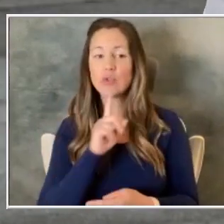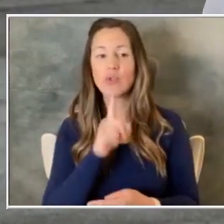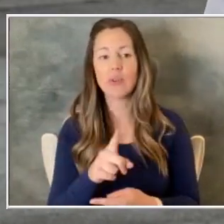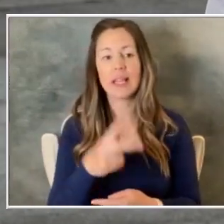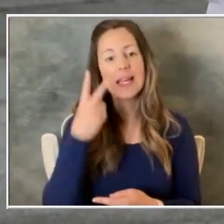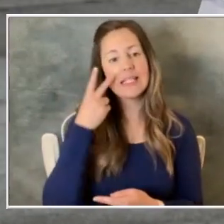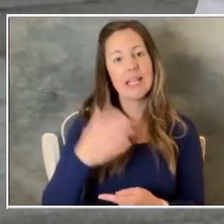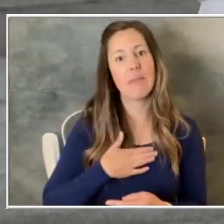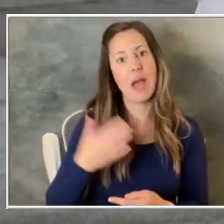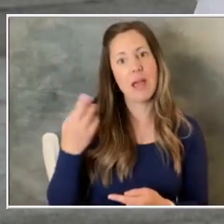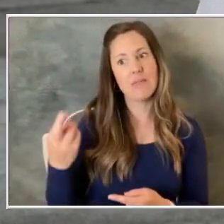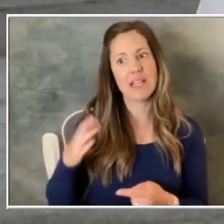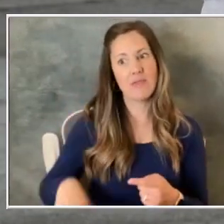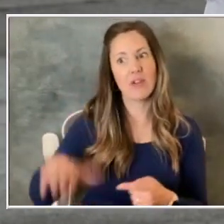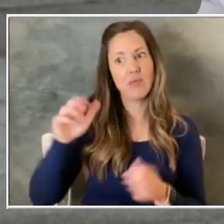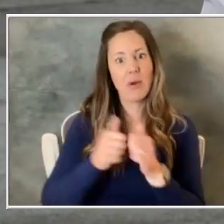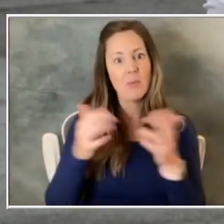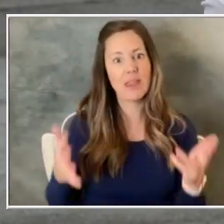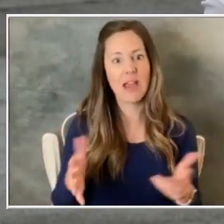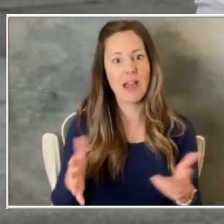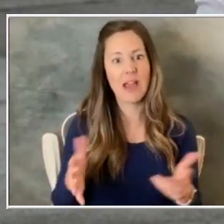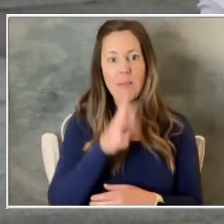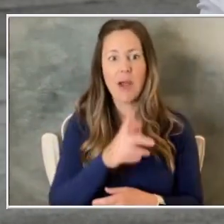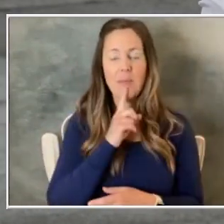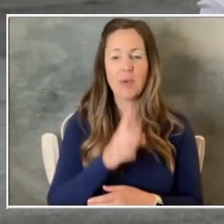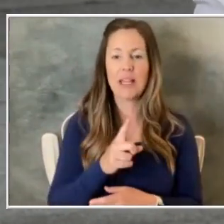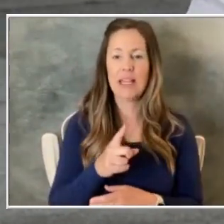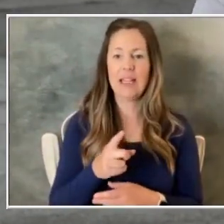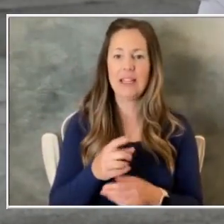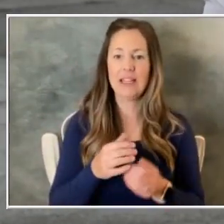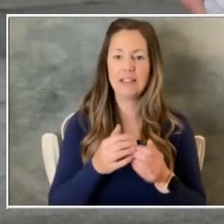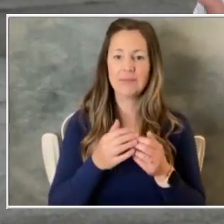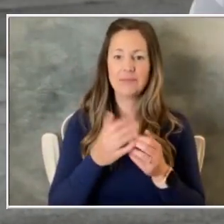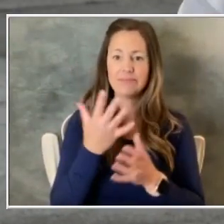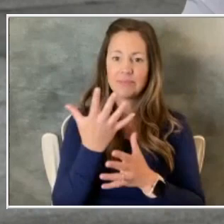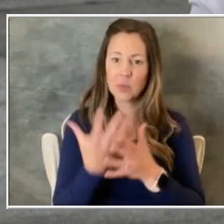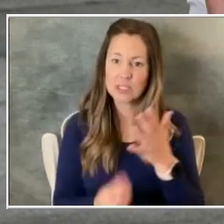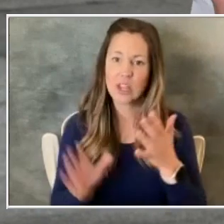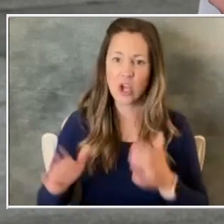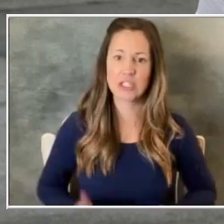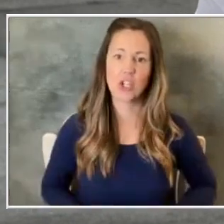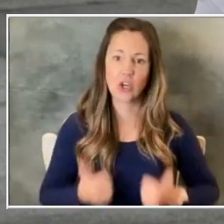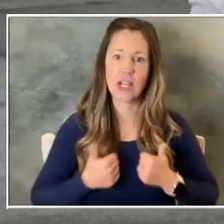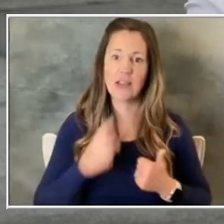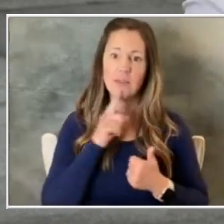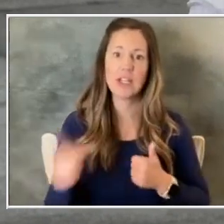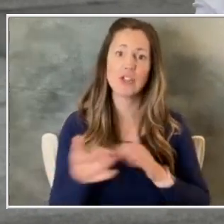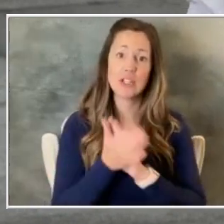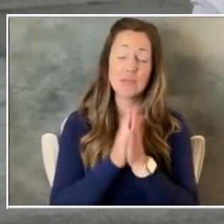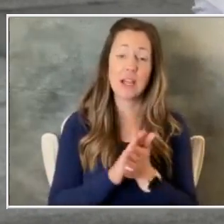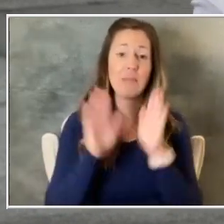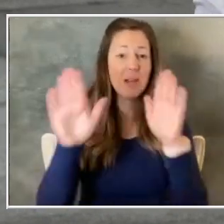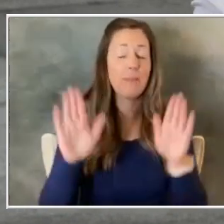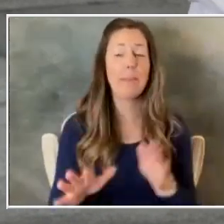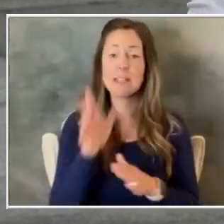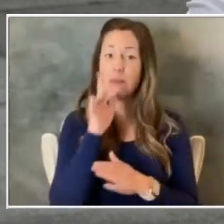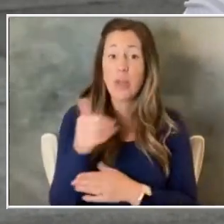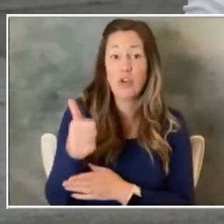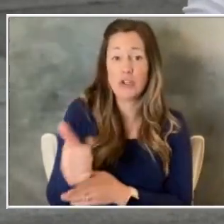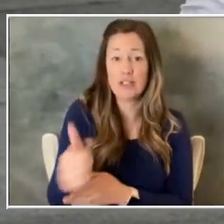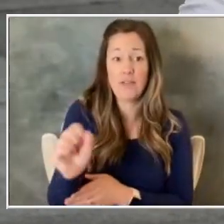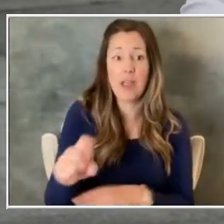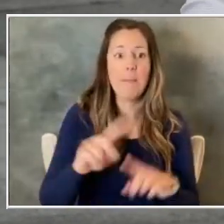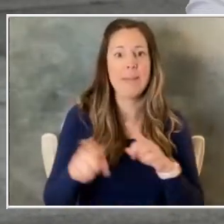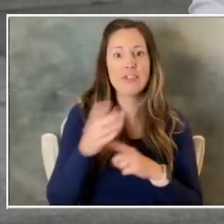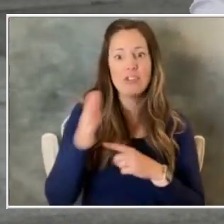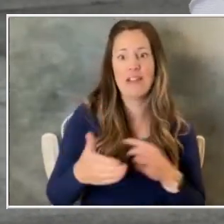up without a mom, it was, you know, such a loss in her life, and she's become an amazing mother herself, but never had that mother figure in her